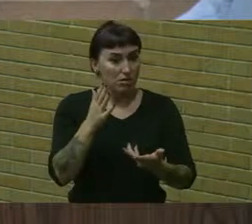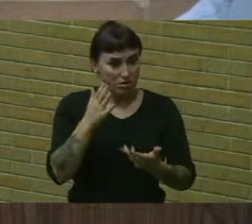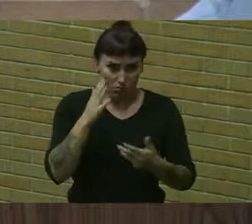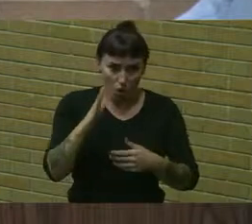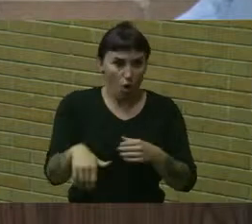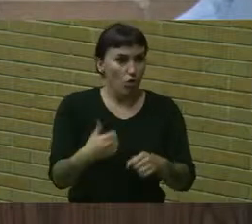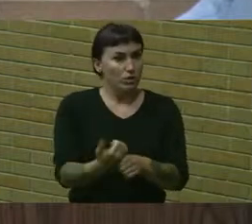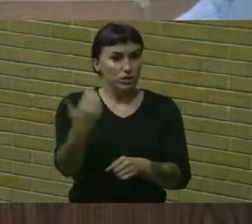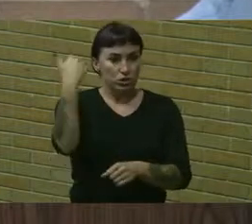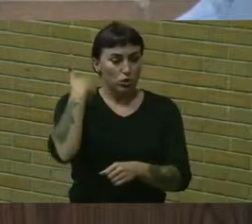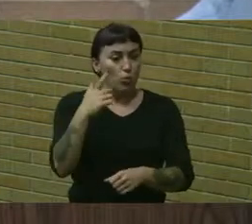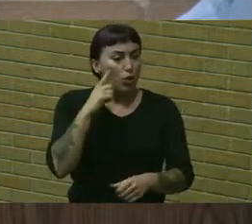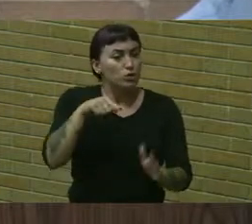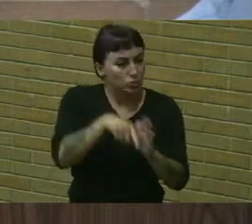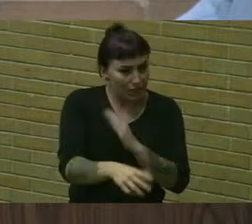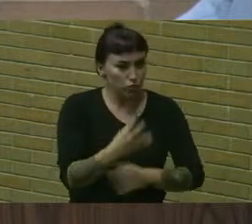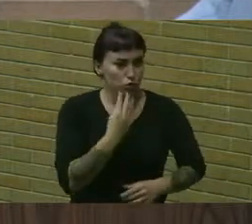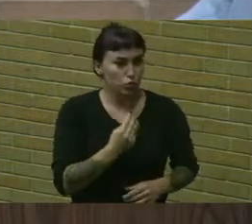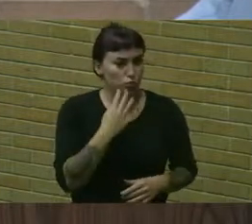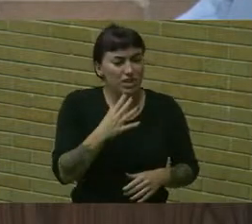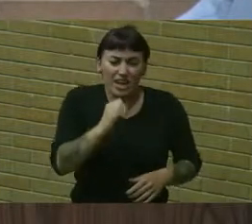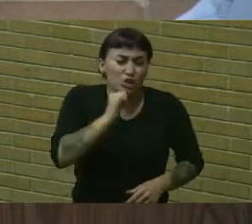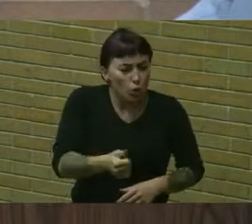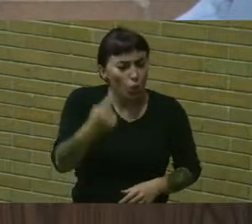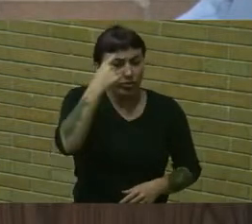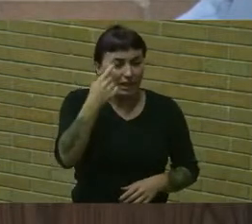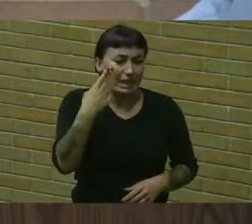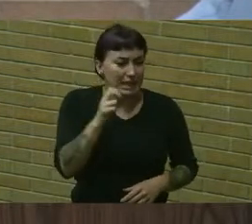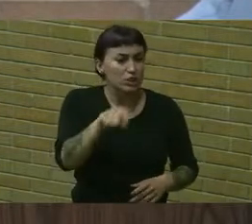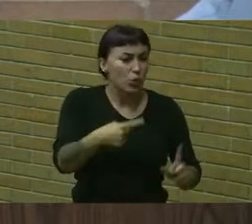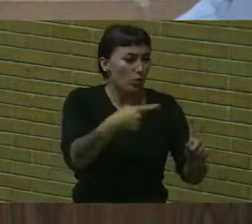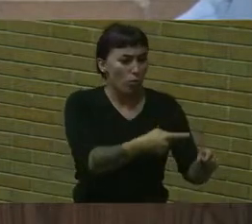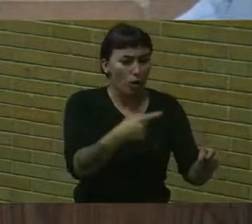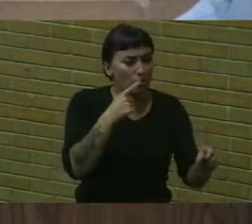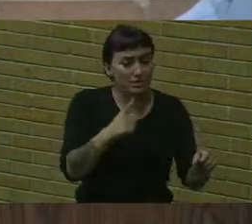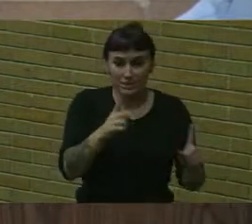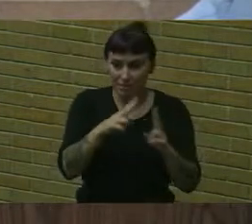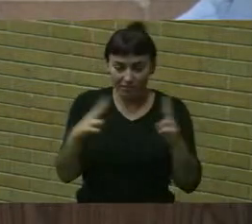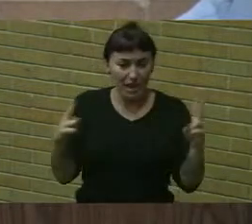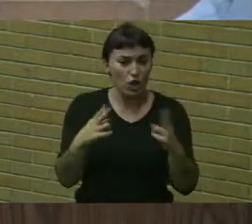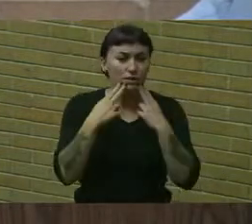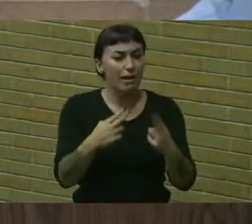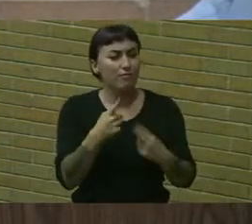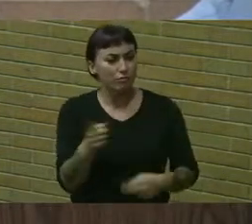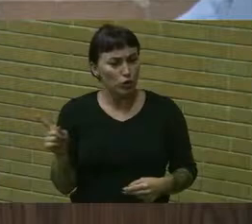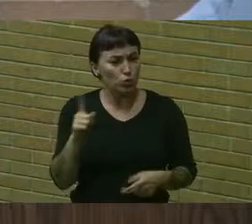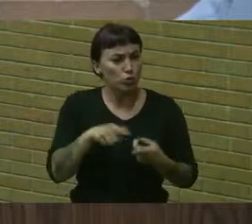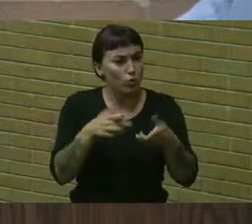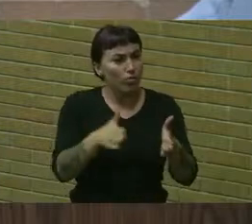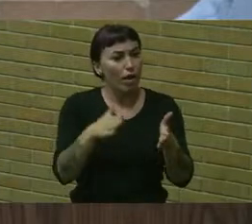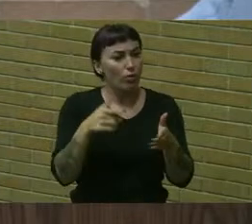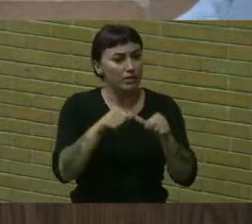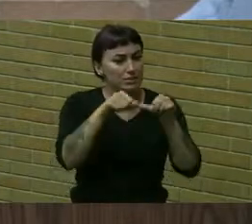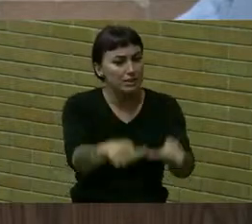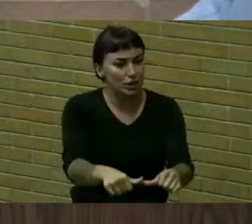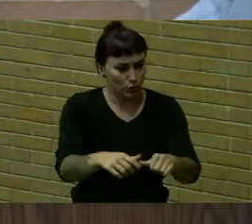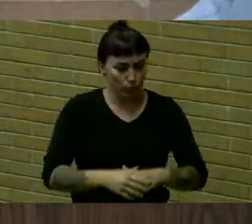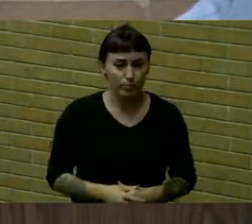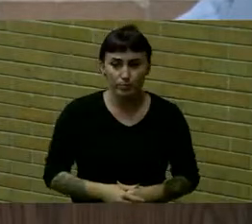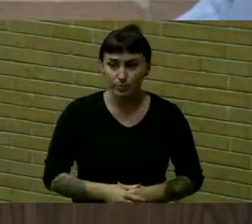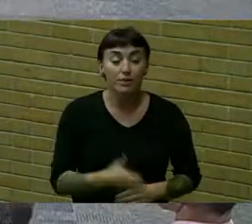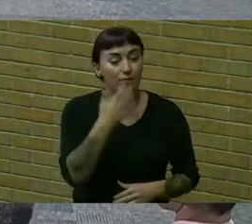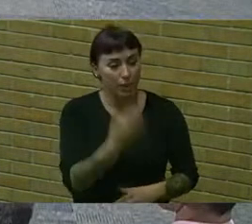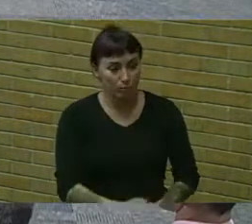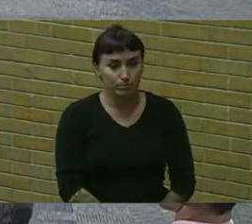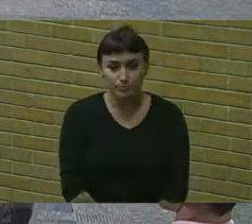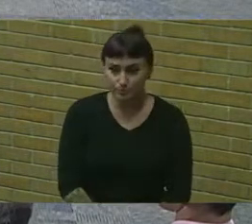ago? Was to kill Jews. And don't think he's the only one. And it's very naive of you to allow this to continue.